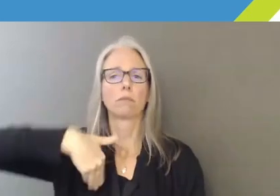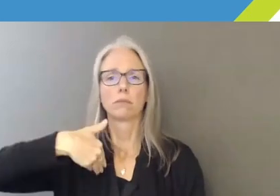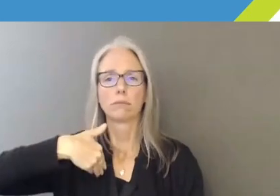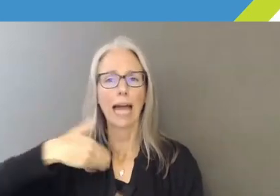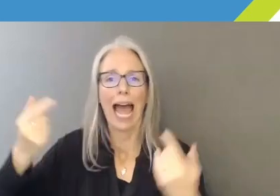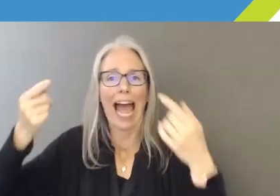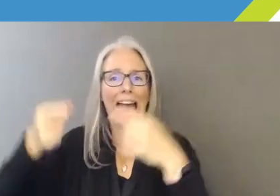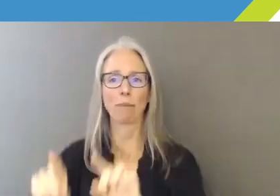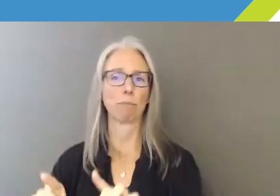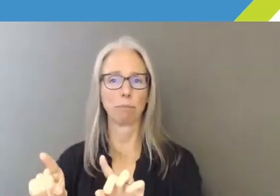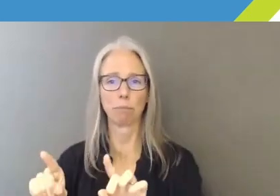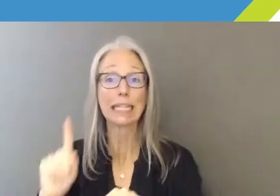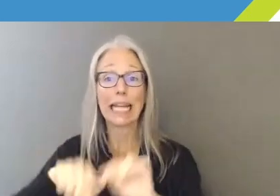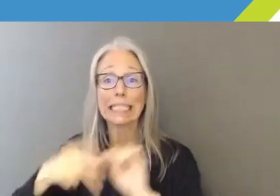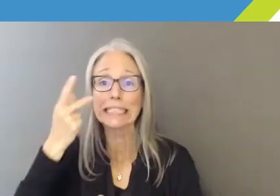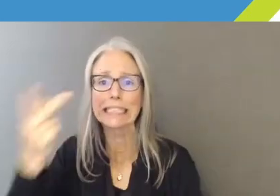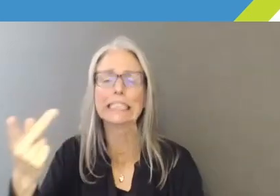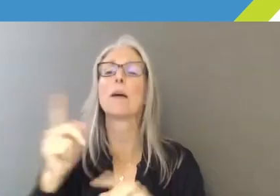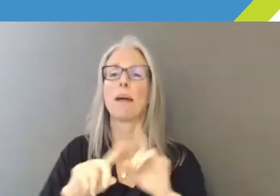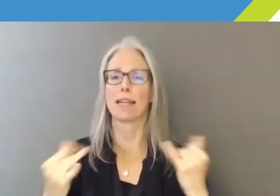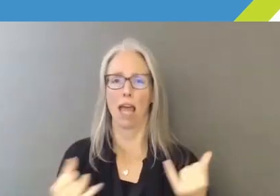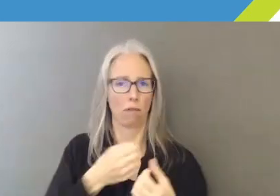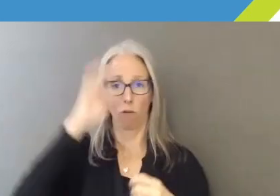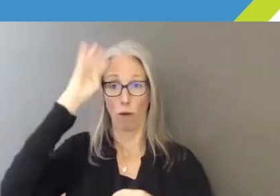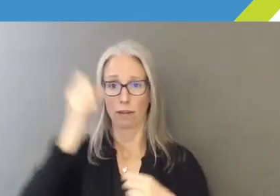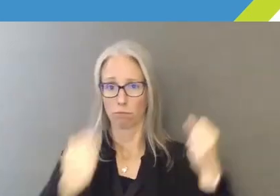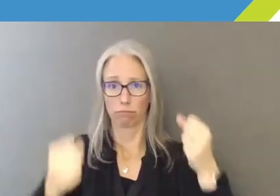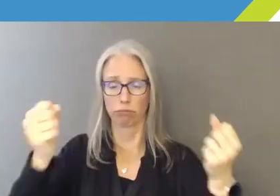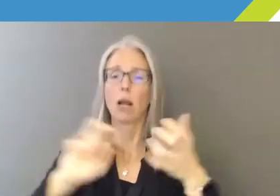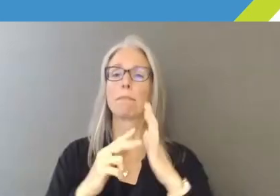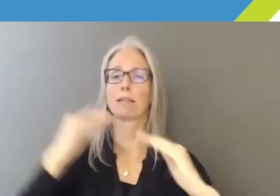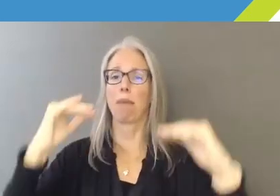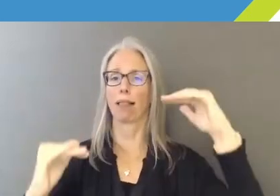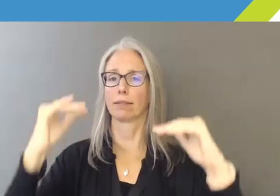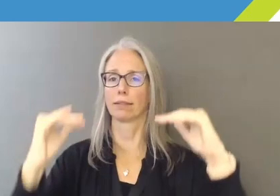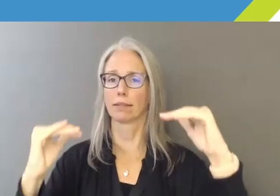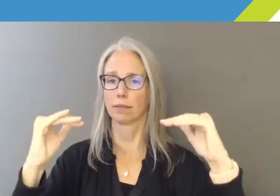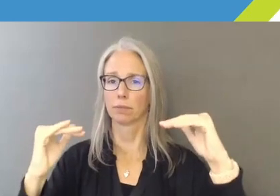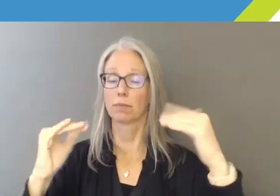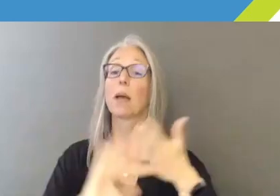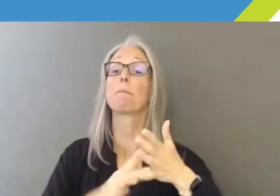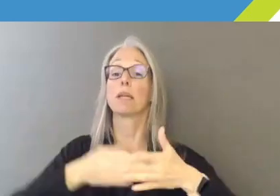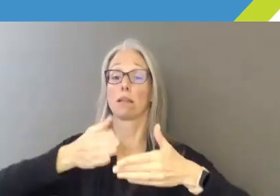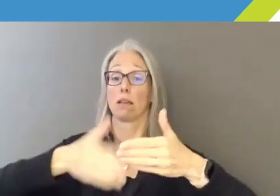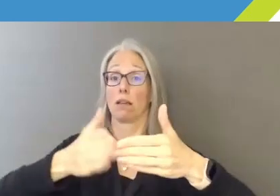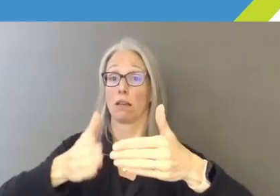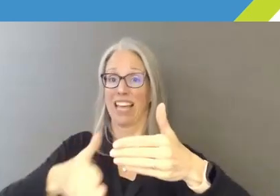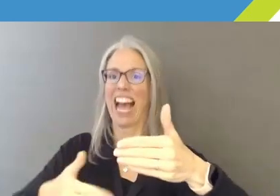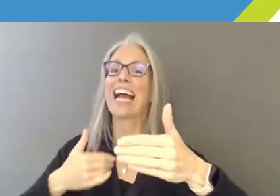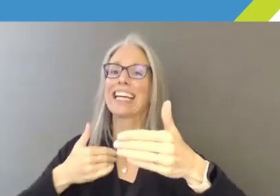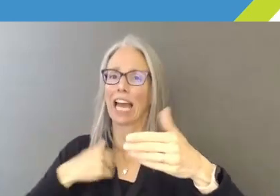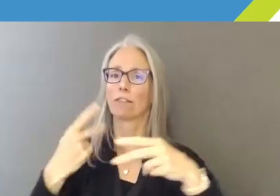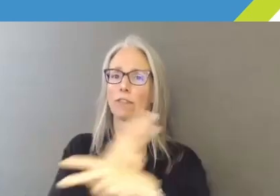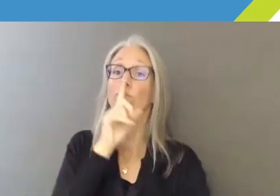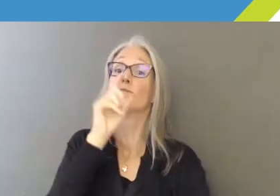and untreated groups are similar. As a result, any difference in outcomes that's measured can then be attributed to the treatment and not